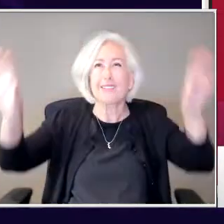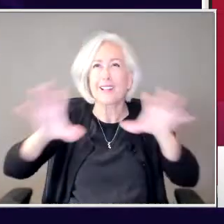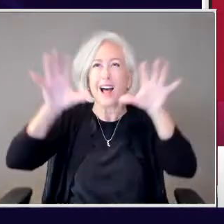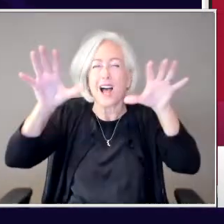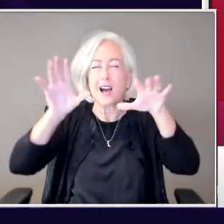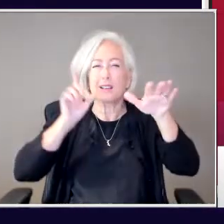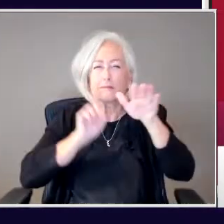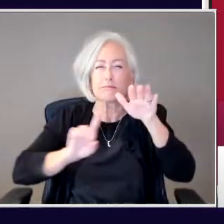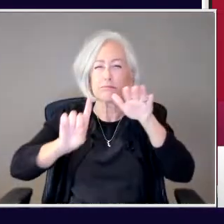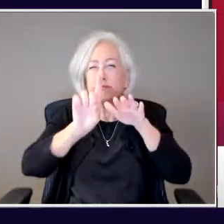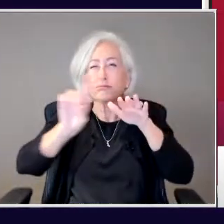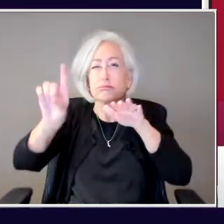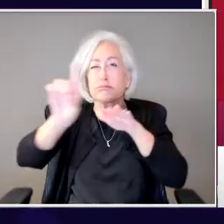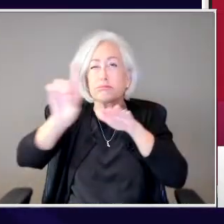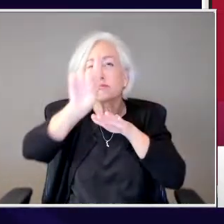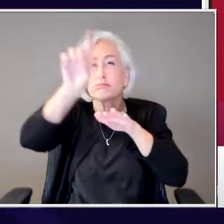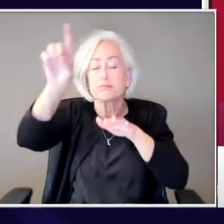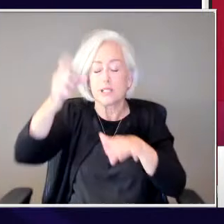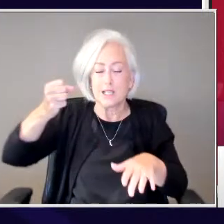hiking poles, trying to go up